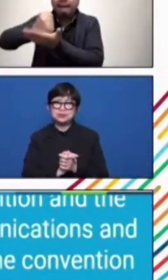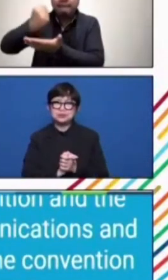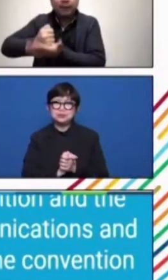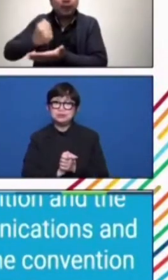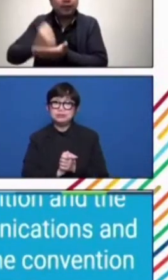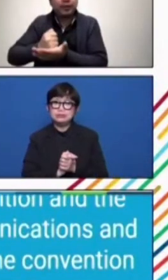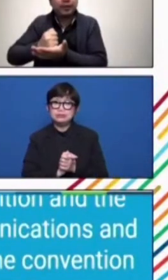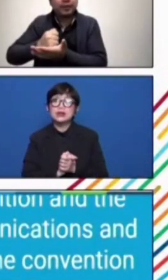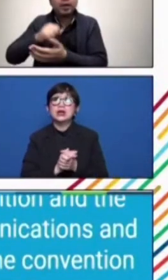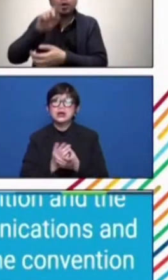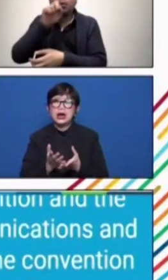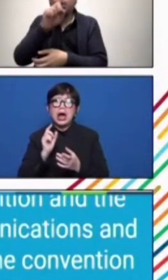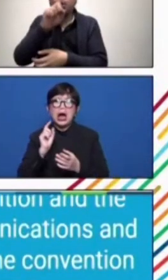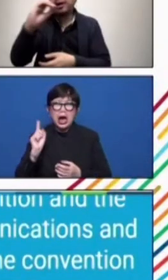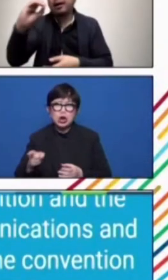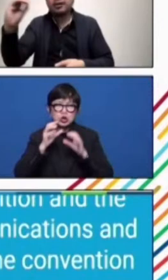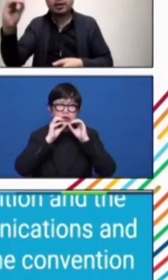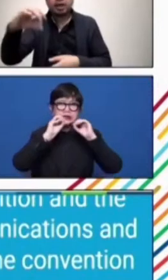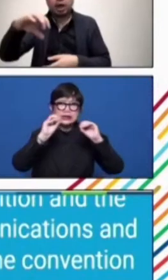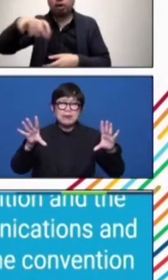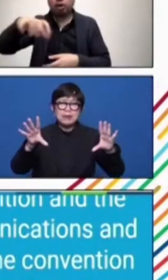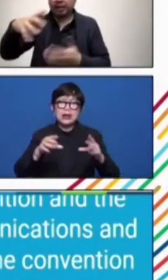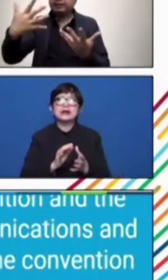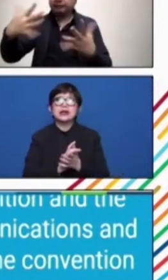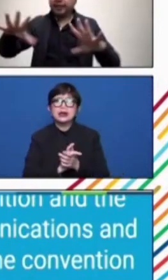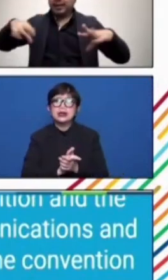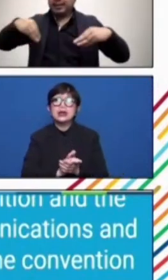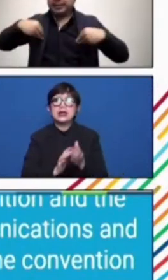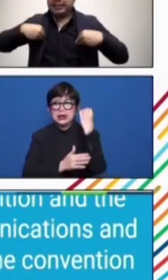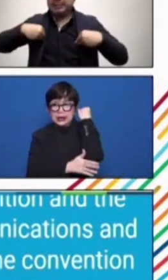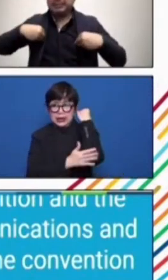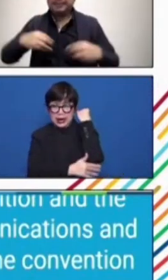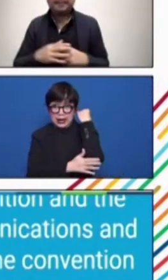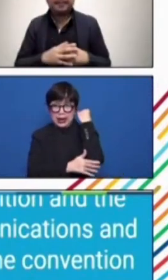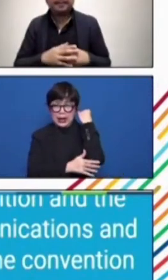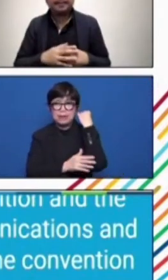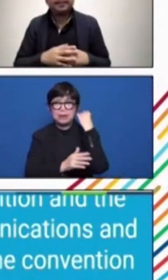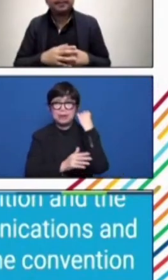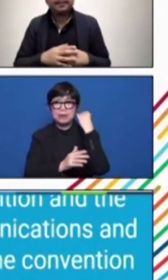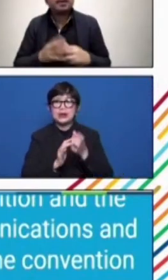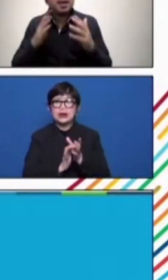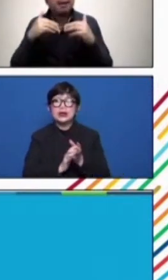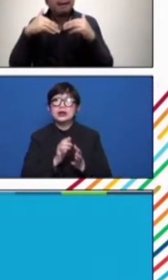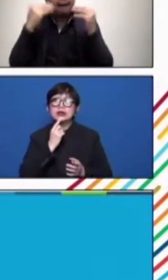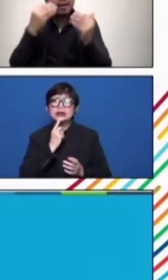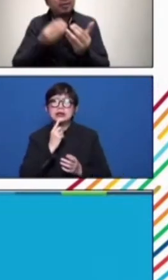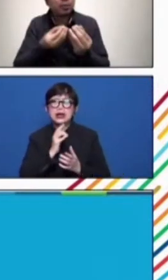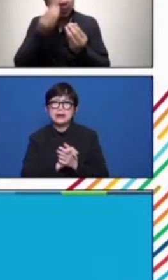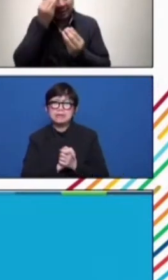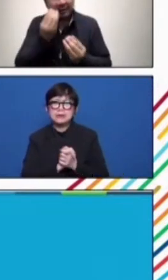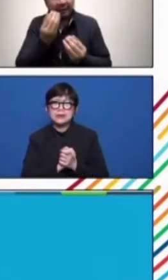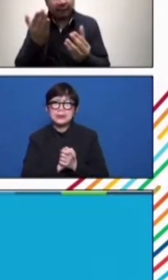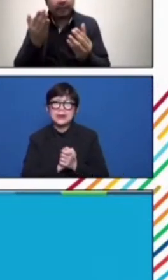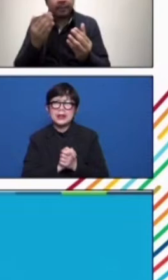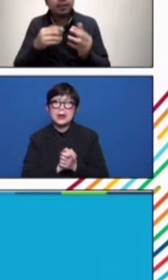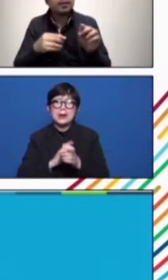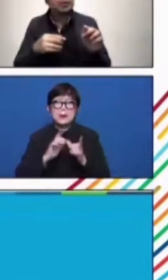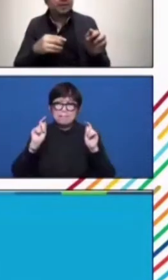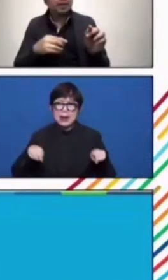State party to the convention I would like to say about the the originality